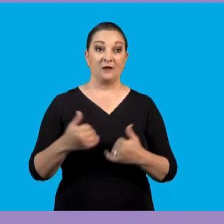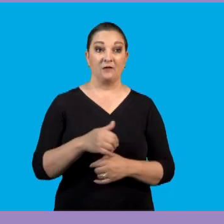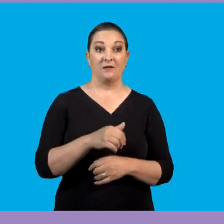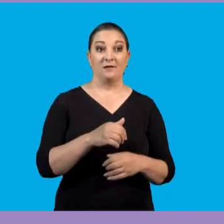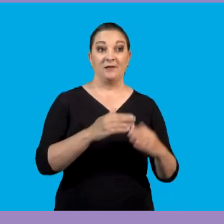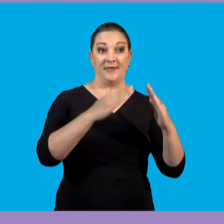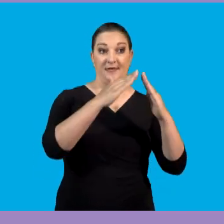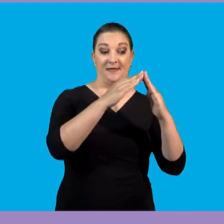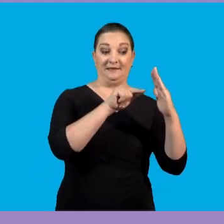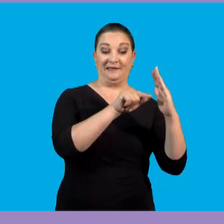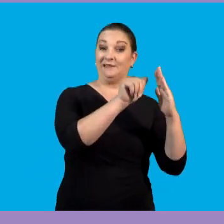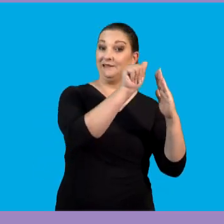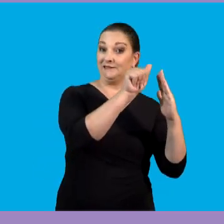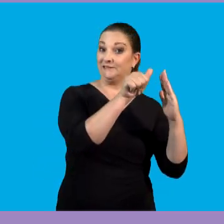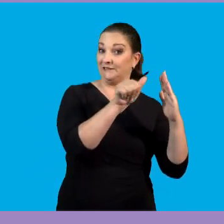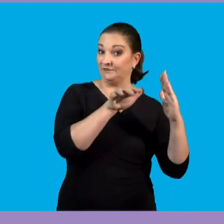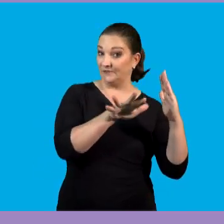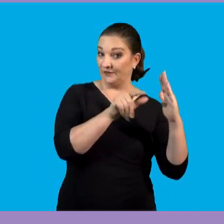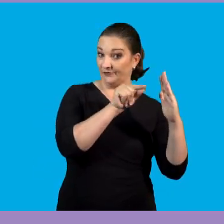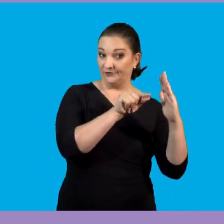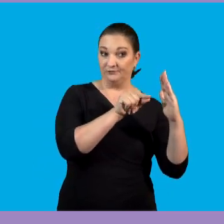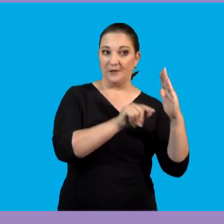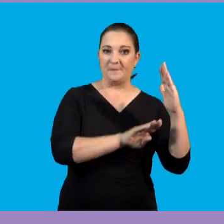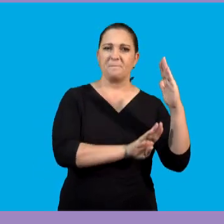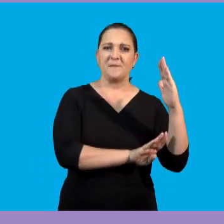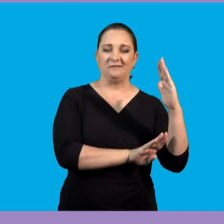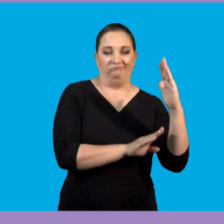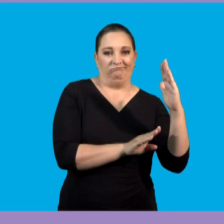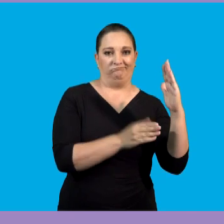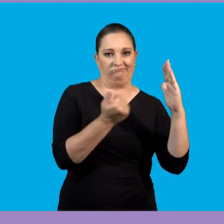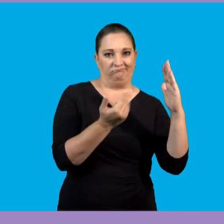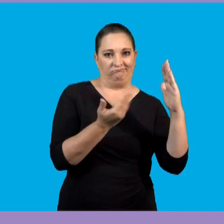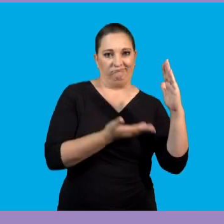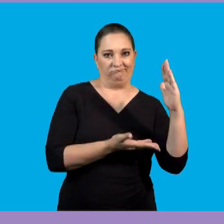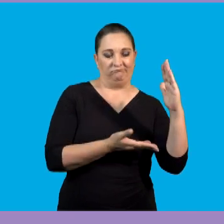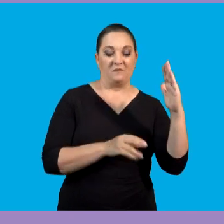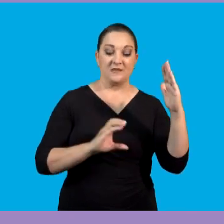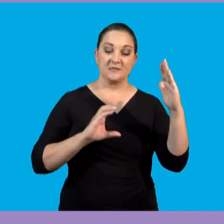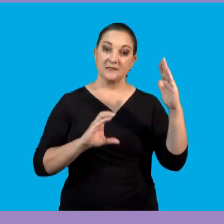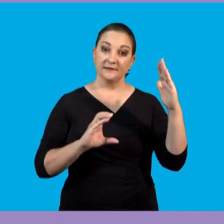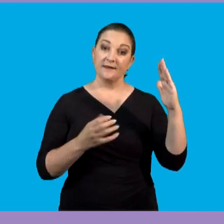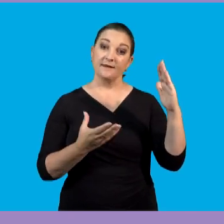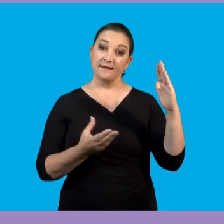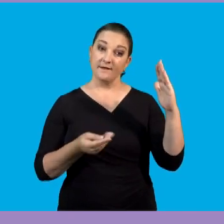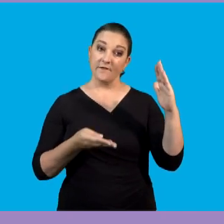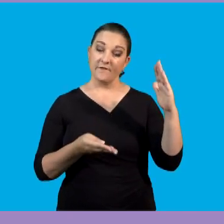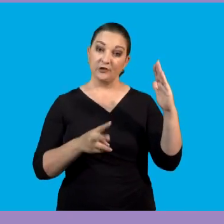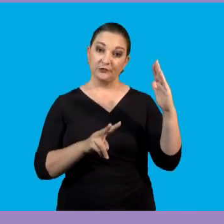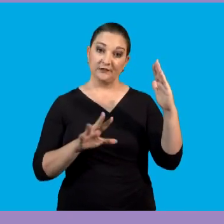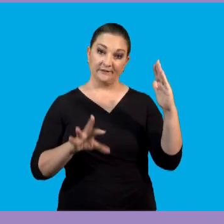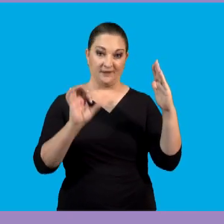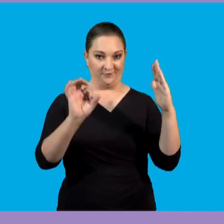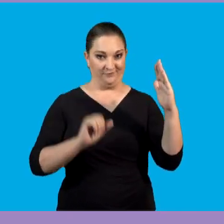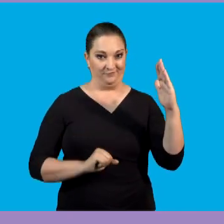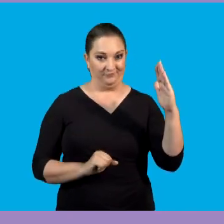So angle A is 65 degrees, angle B is not given to us, and angle C